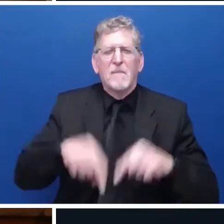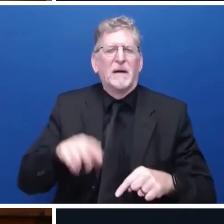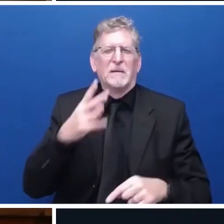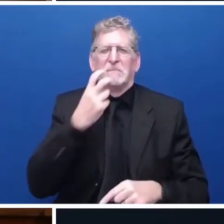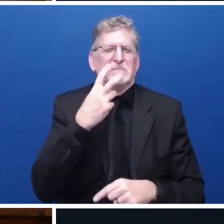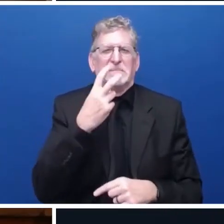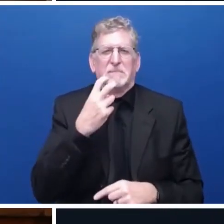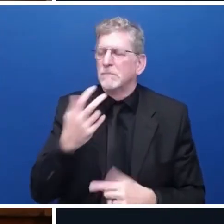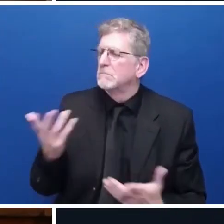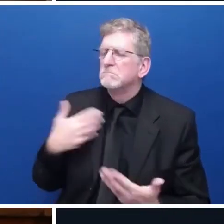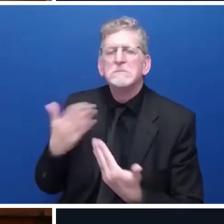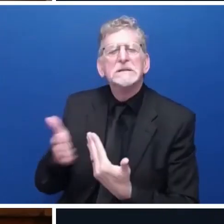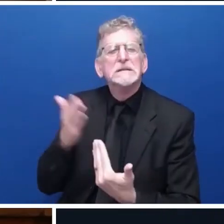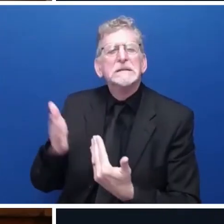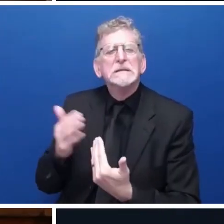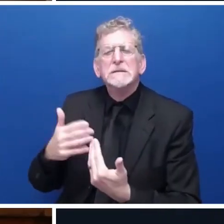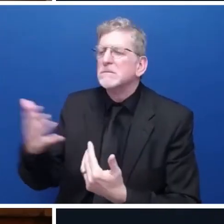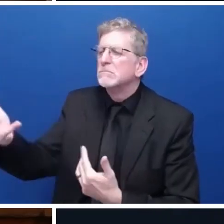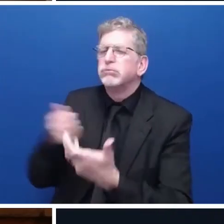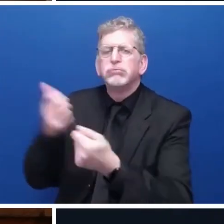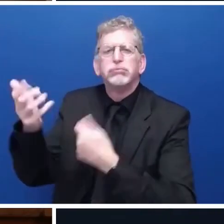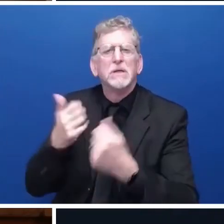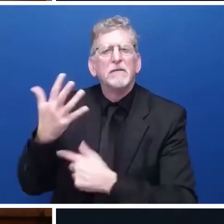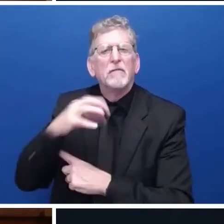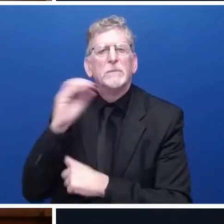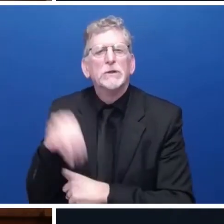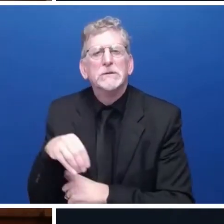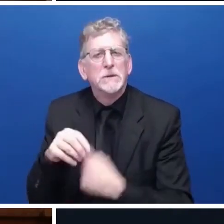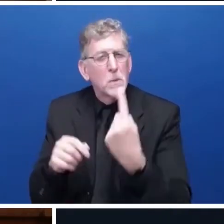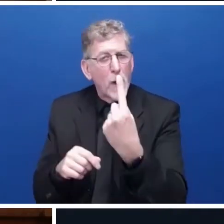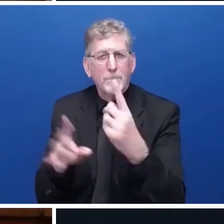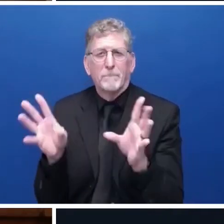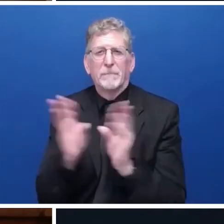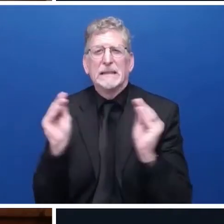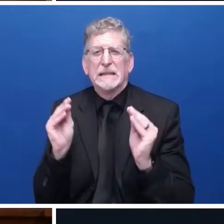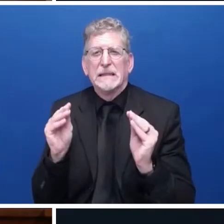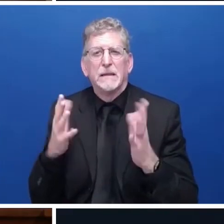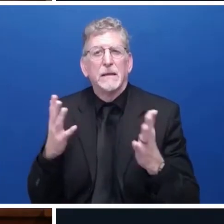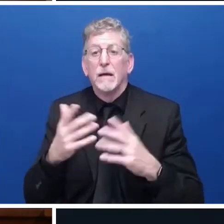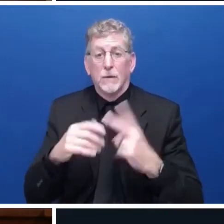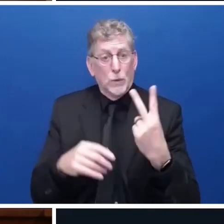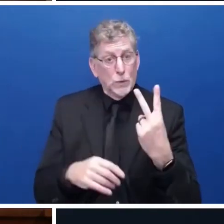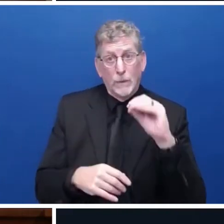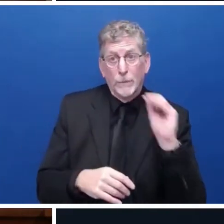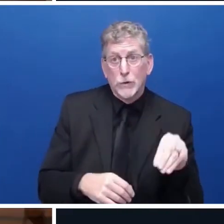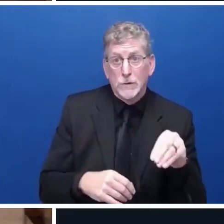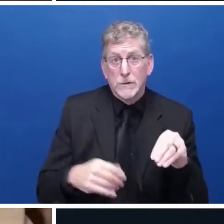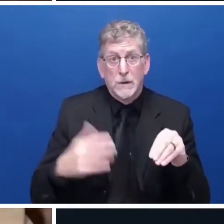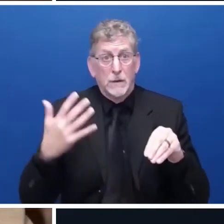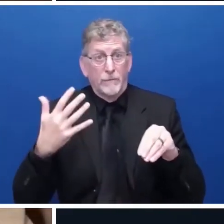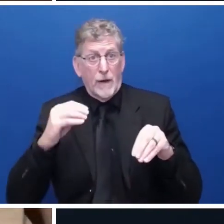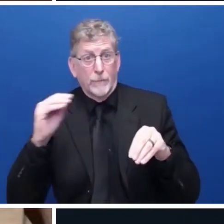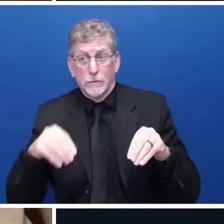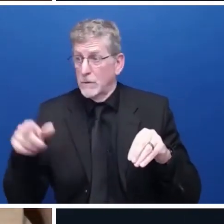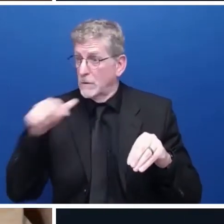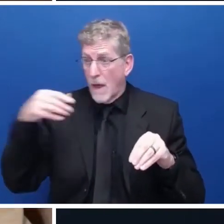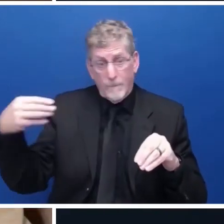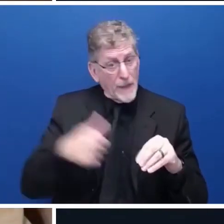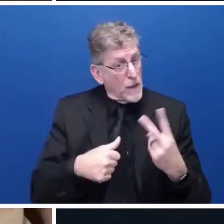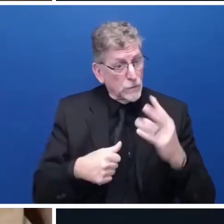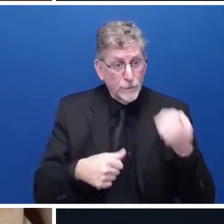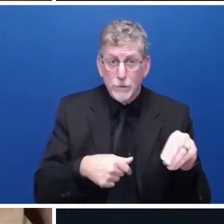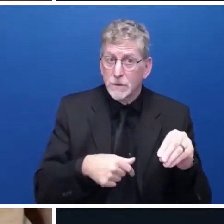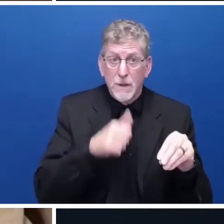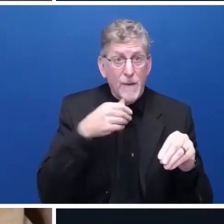And big difference between 2% that's not paid. We were paying the freight of many of them. Very few were paid up.